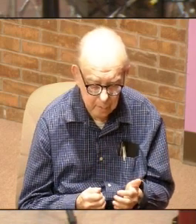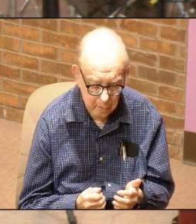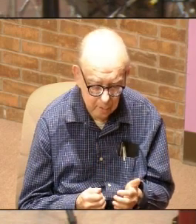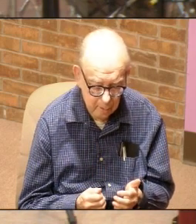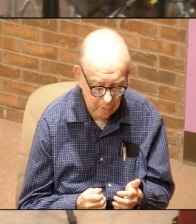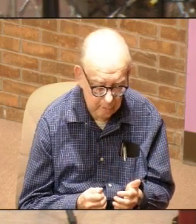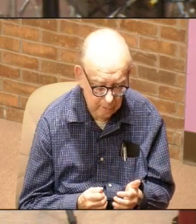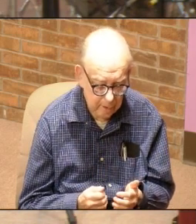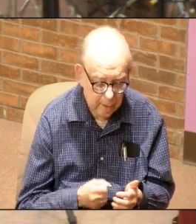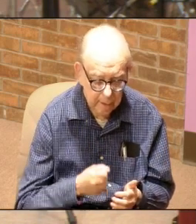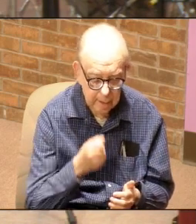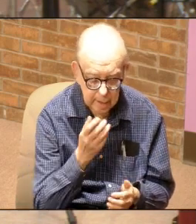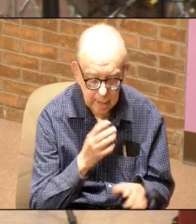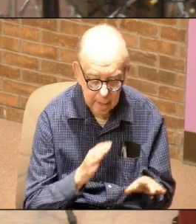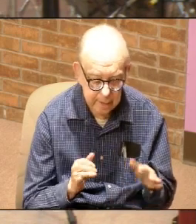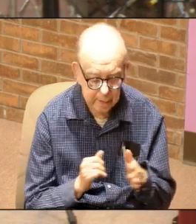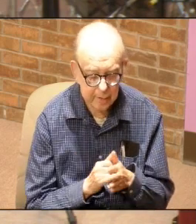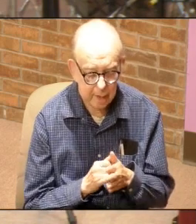And he did.